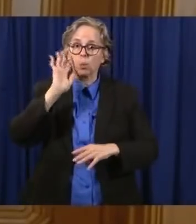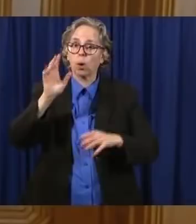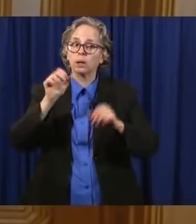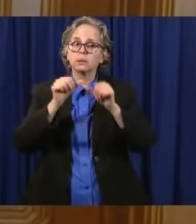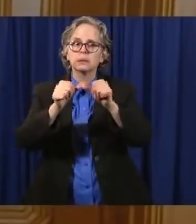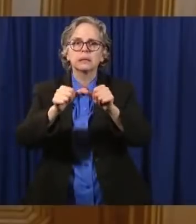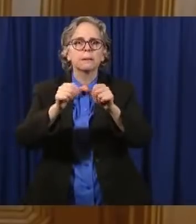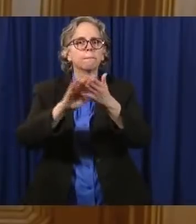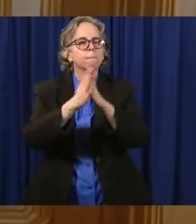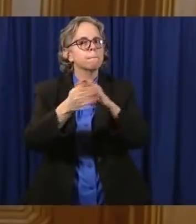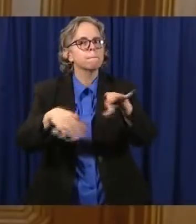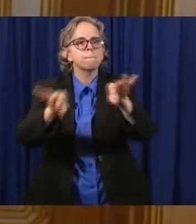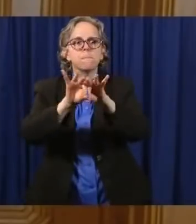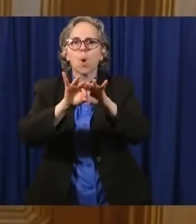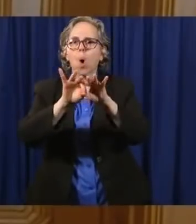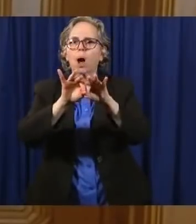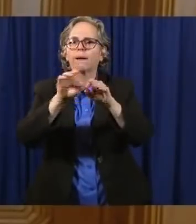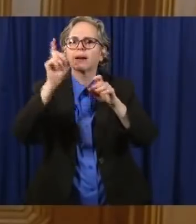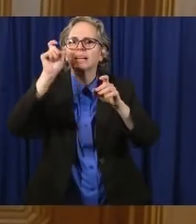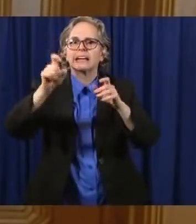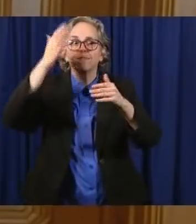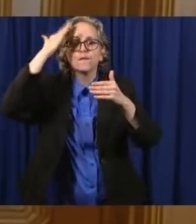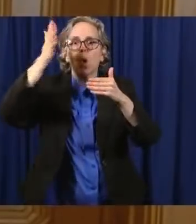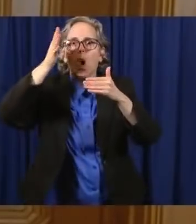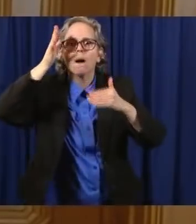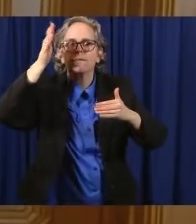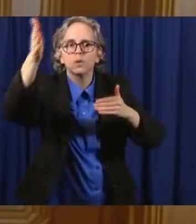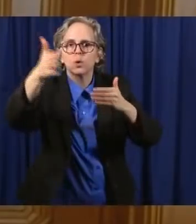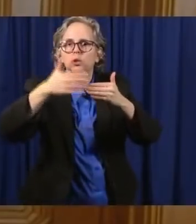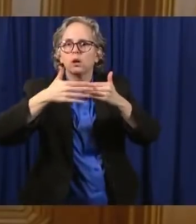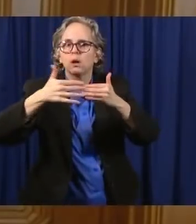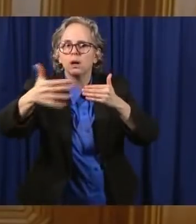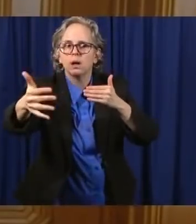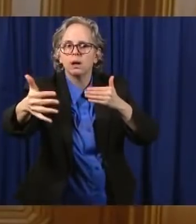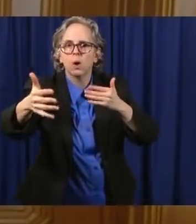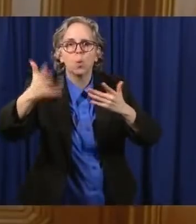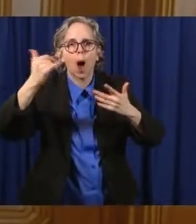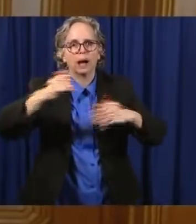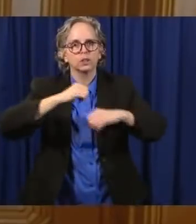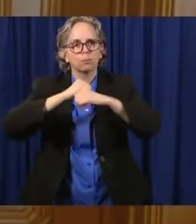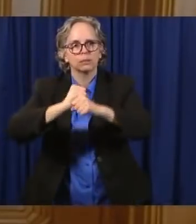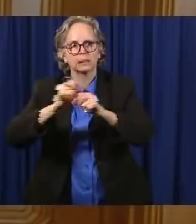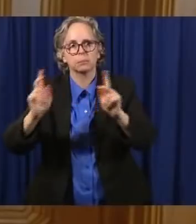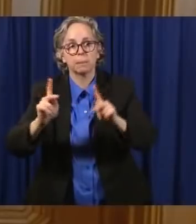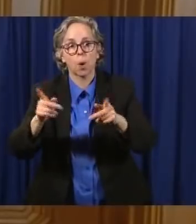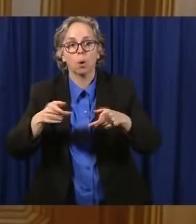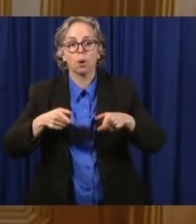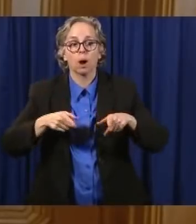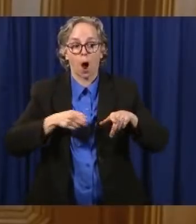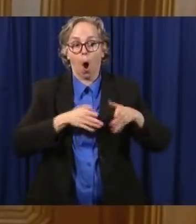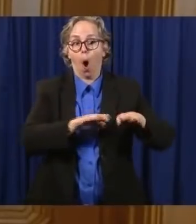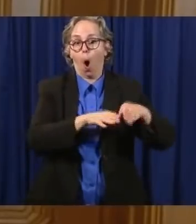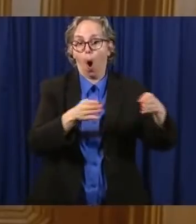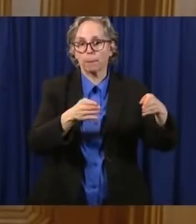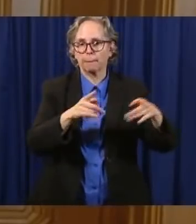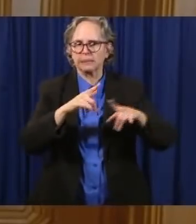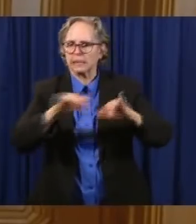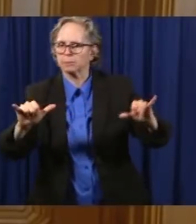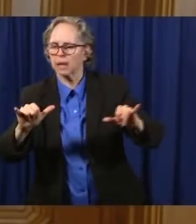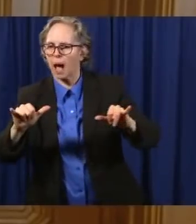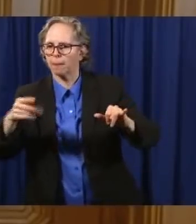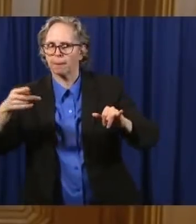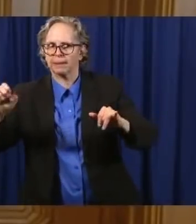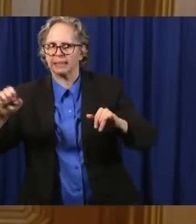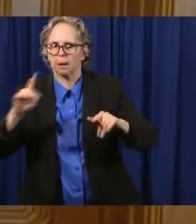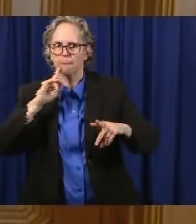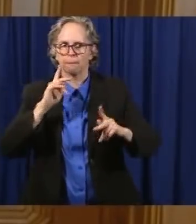try to see how we could protect people as we would move out and as we would try to get back back to normal, whether we have that.